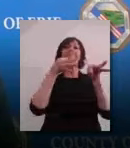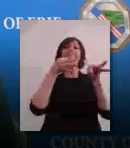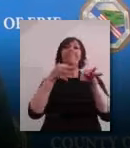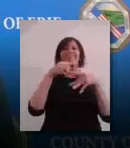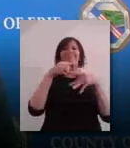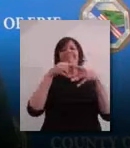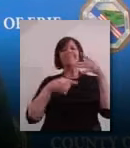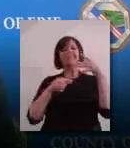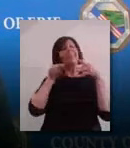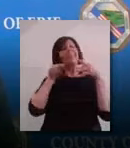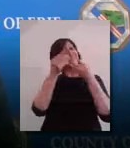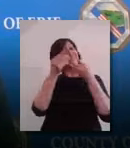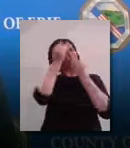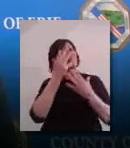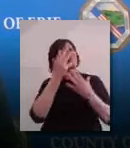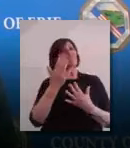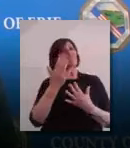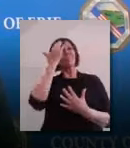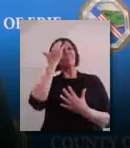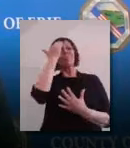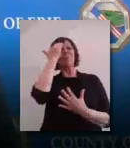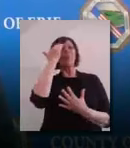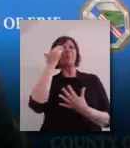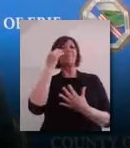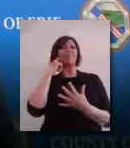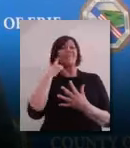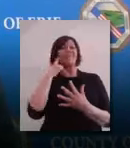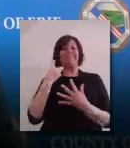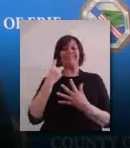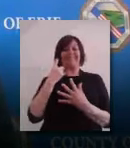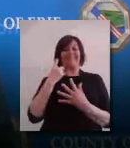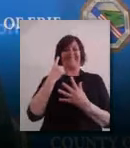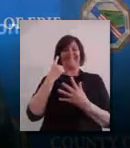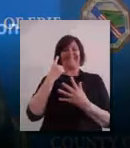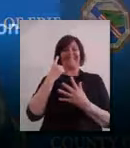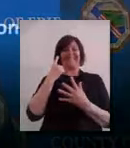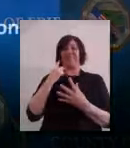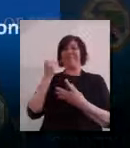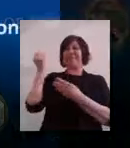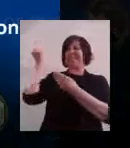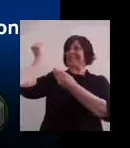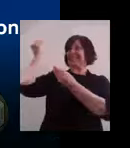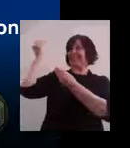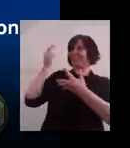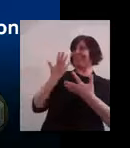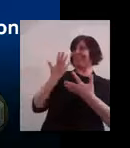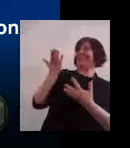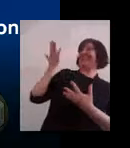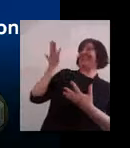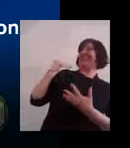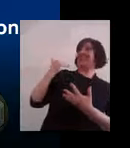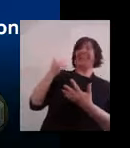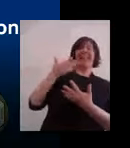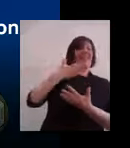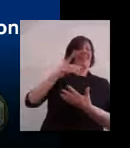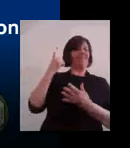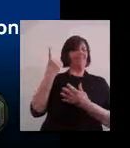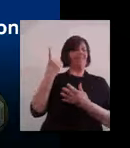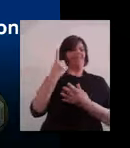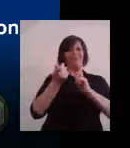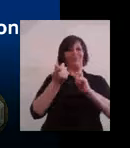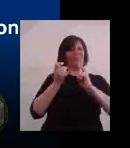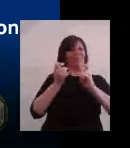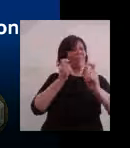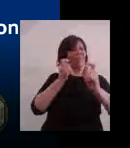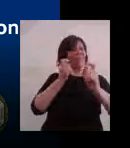information is as valid as it was when the presentation was created. So it's always sometimes subject to a few changes, but I